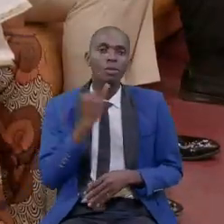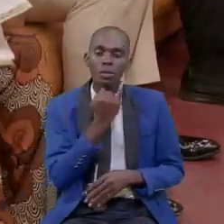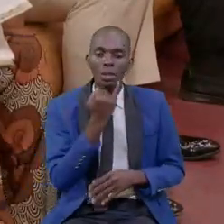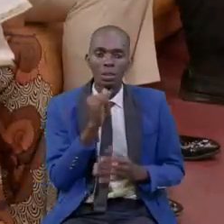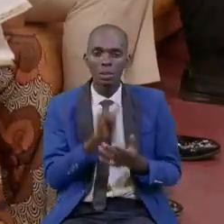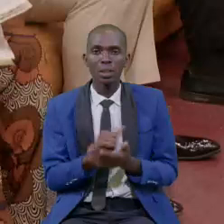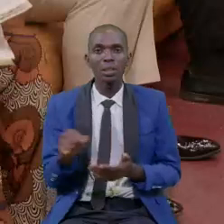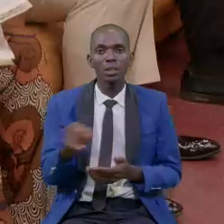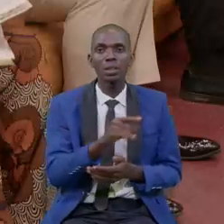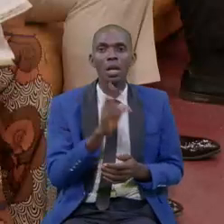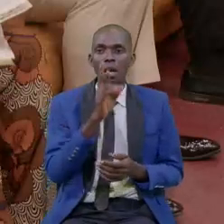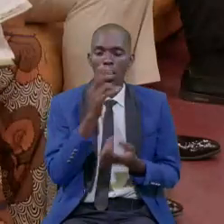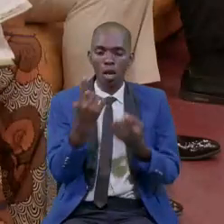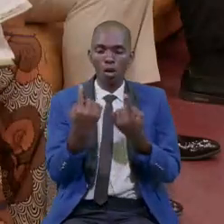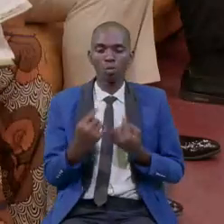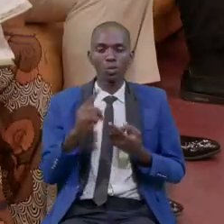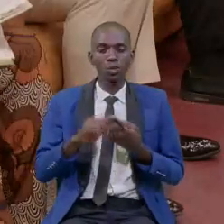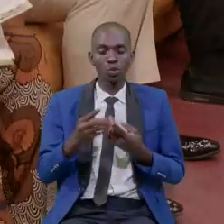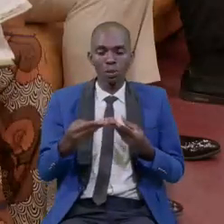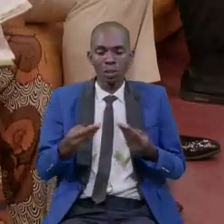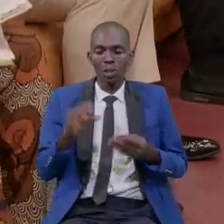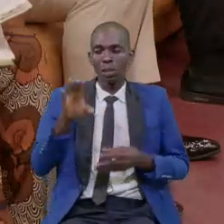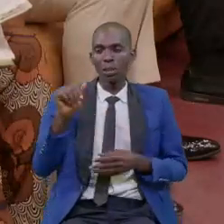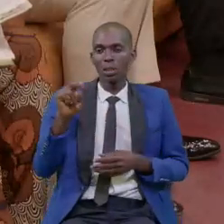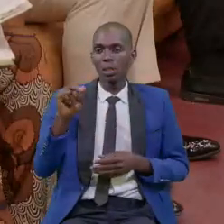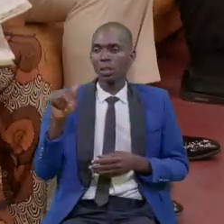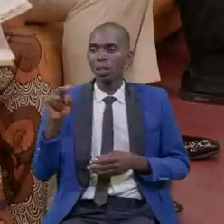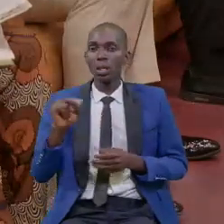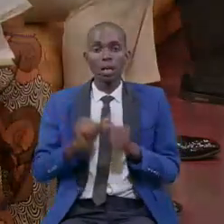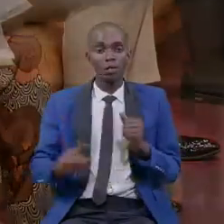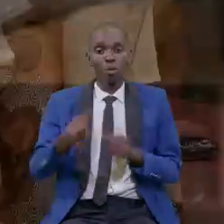were going to possess Canaan. Everybody was afraid